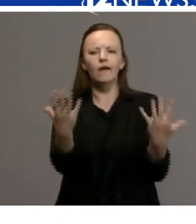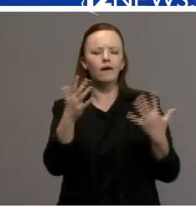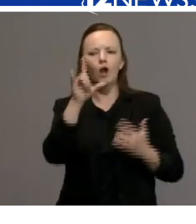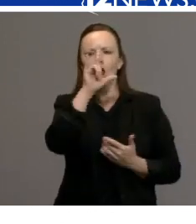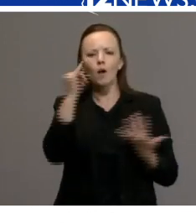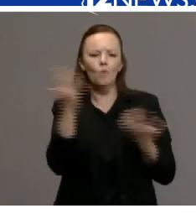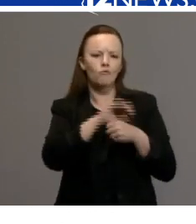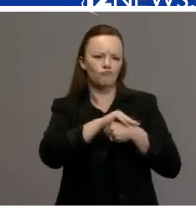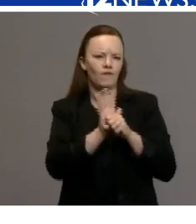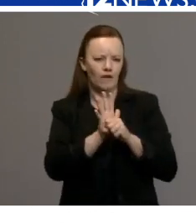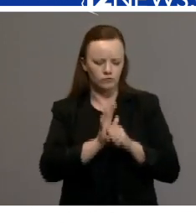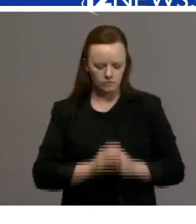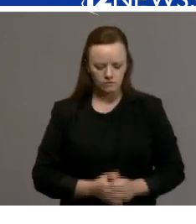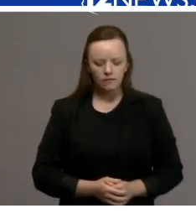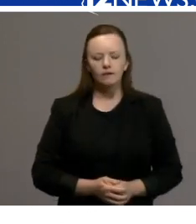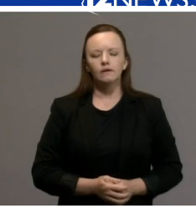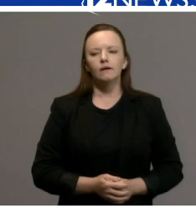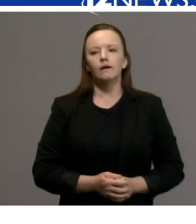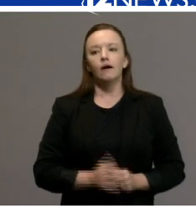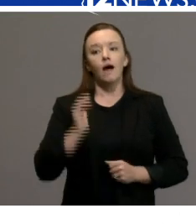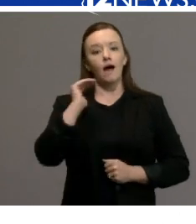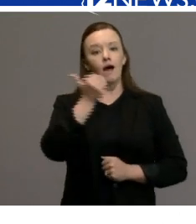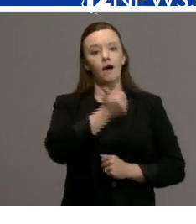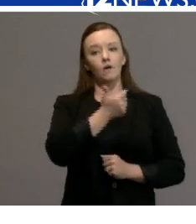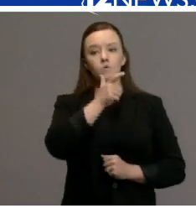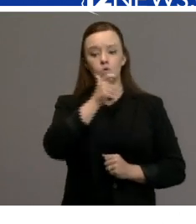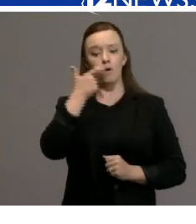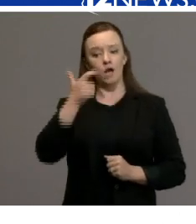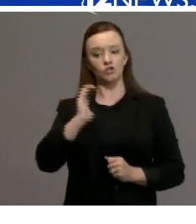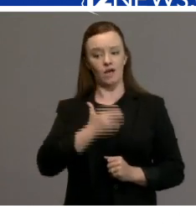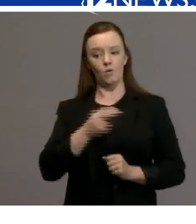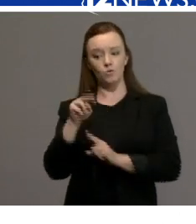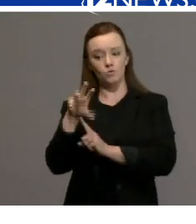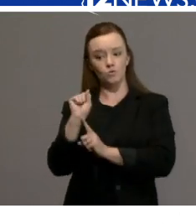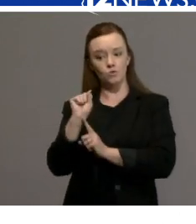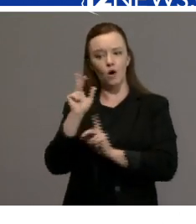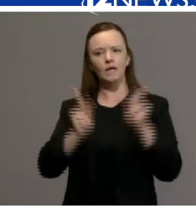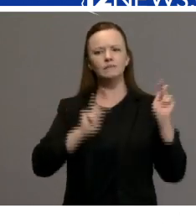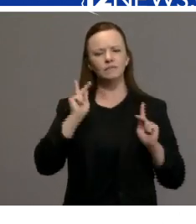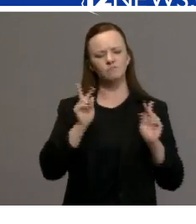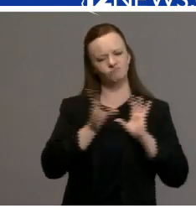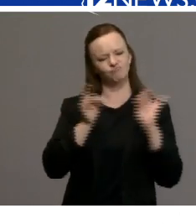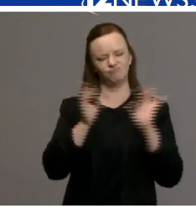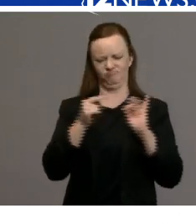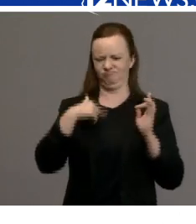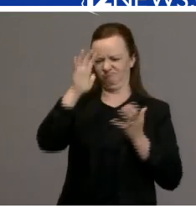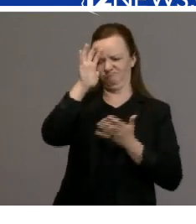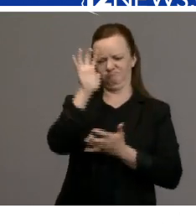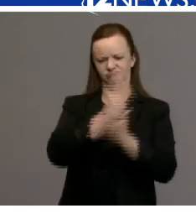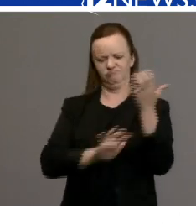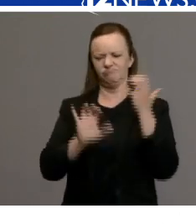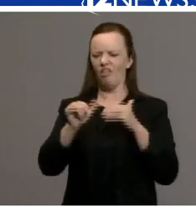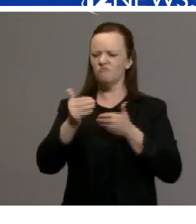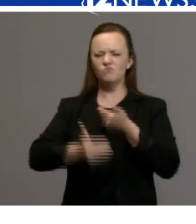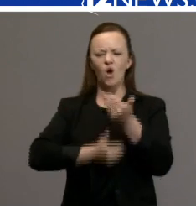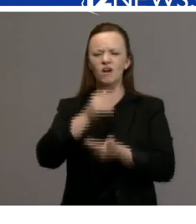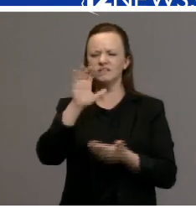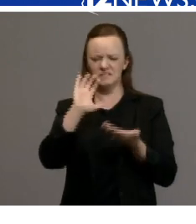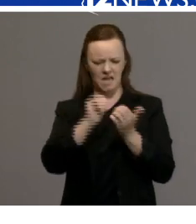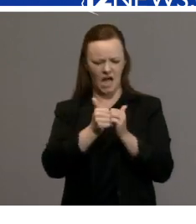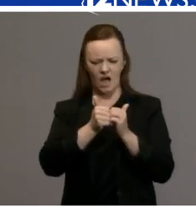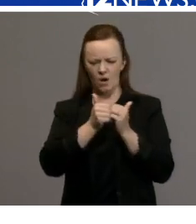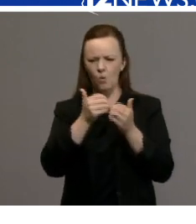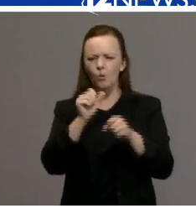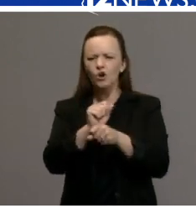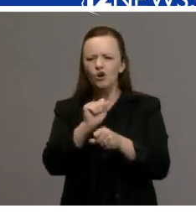From our viewers, we're hearing a lot of confusion, not only about how the process works, but how the state's improving. So would